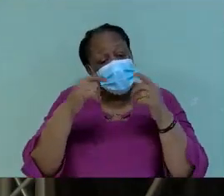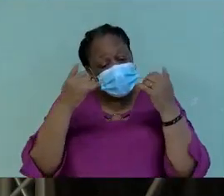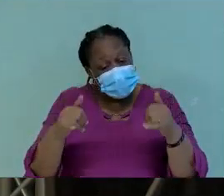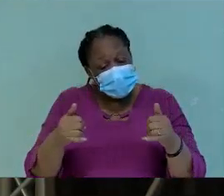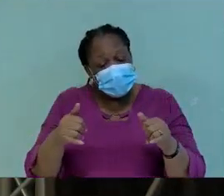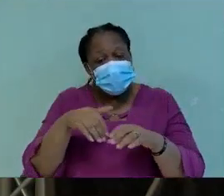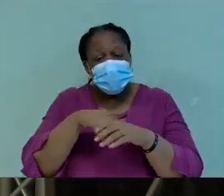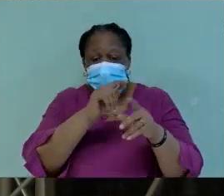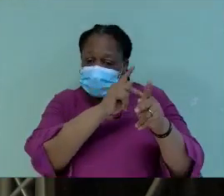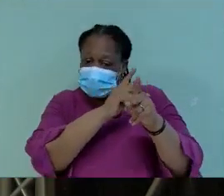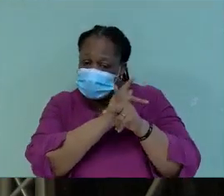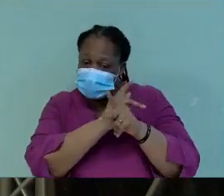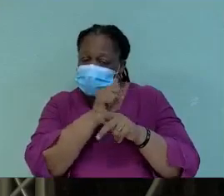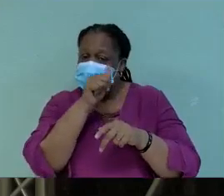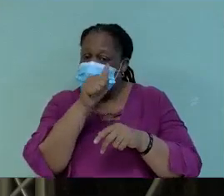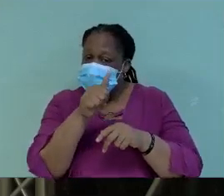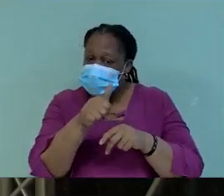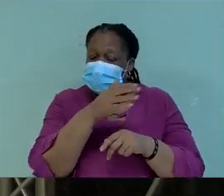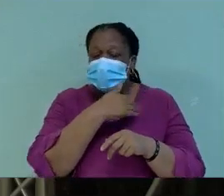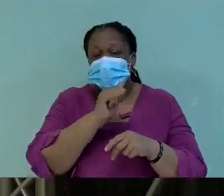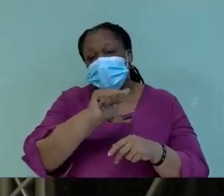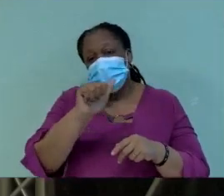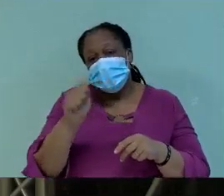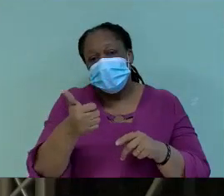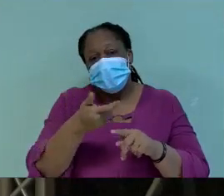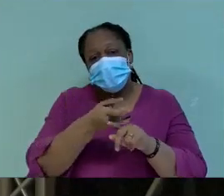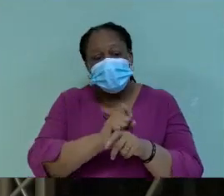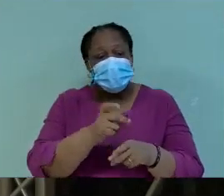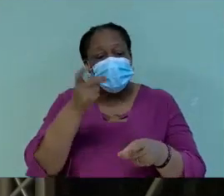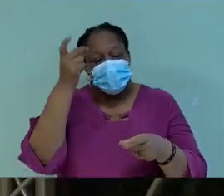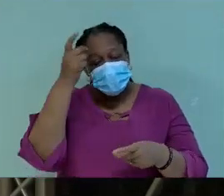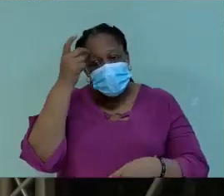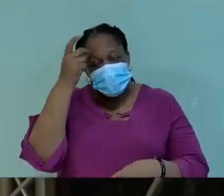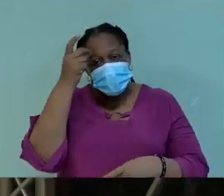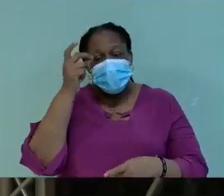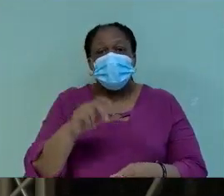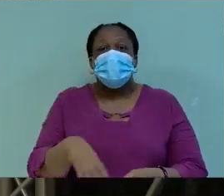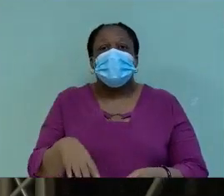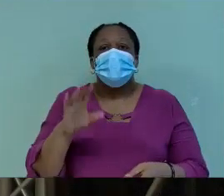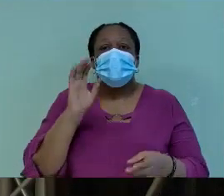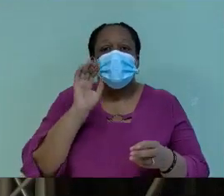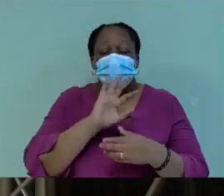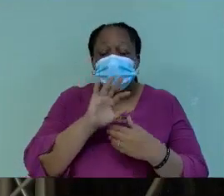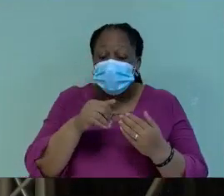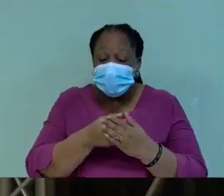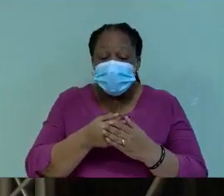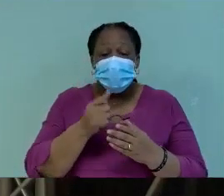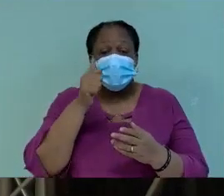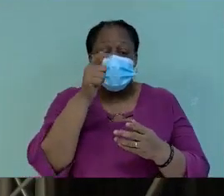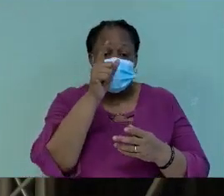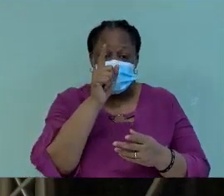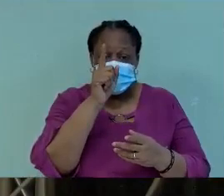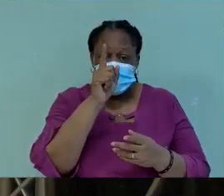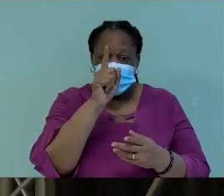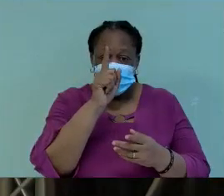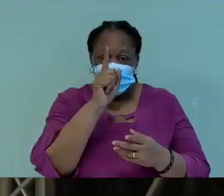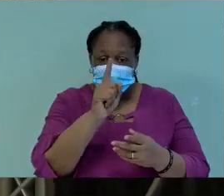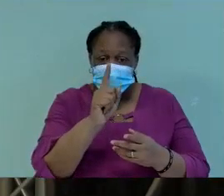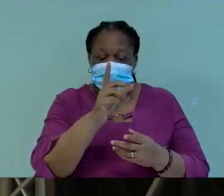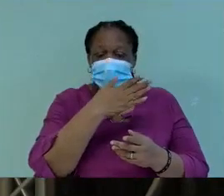protecting ourselves and others from this disease. It is our individual and collective